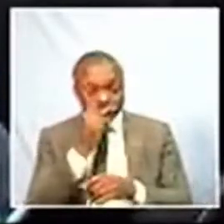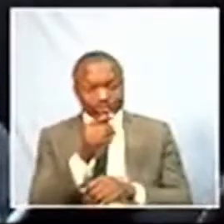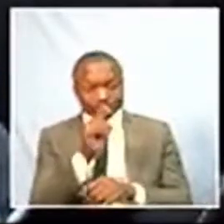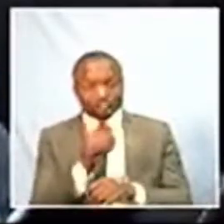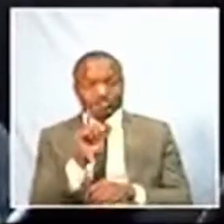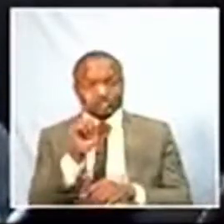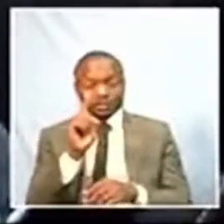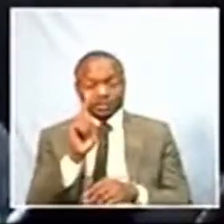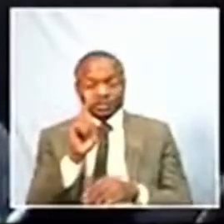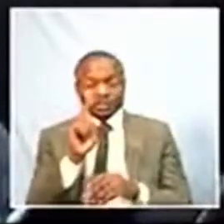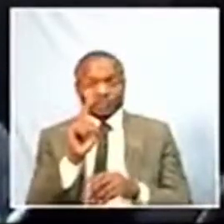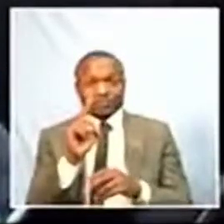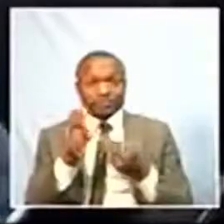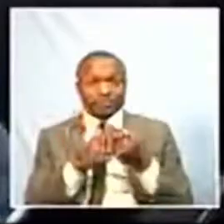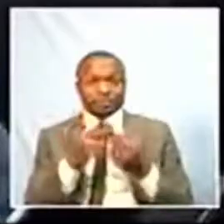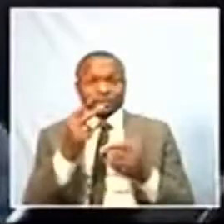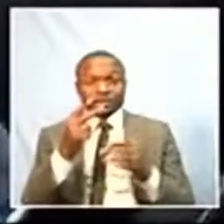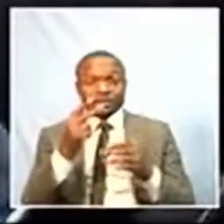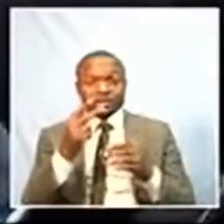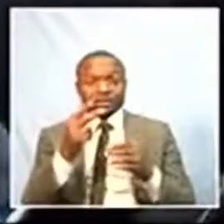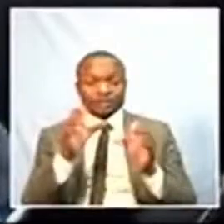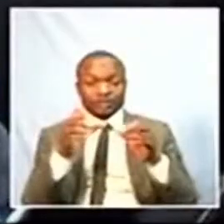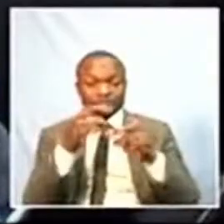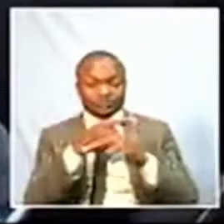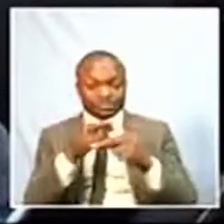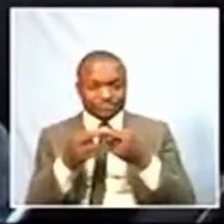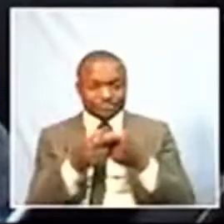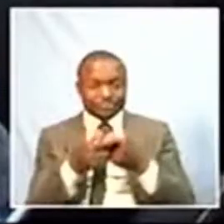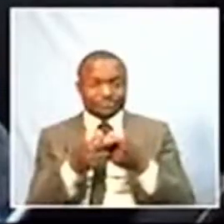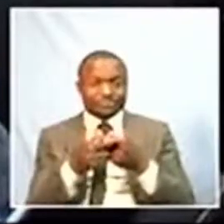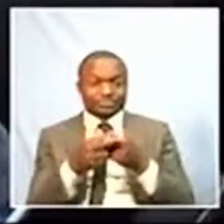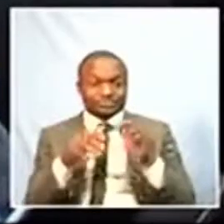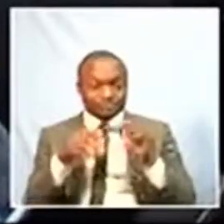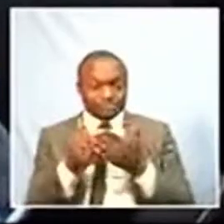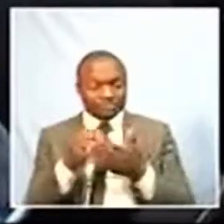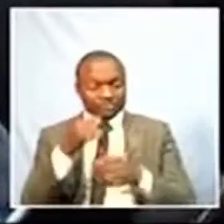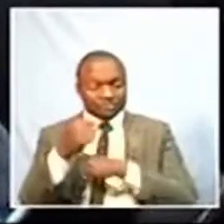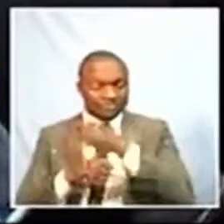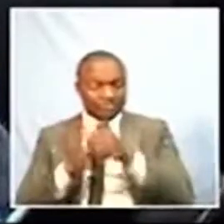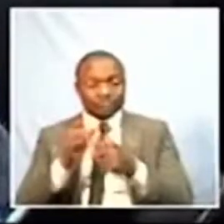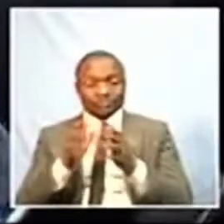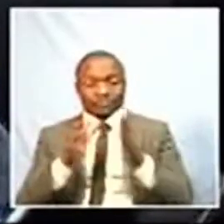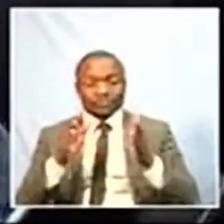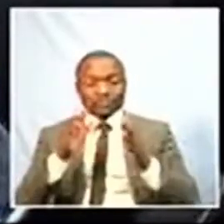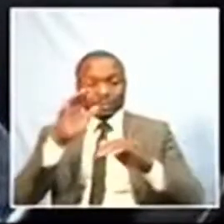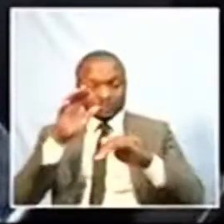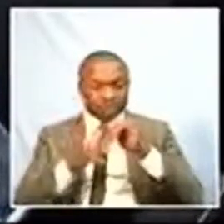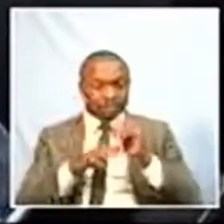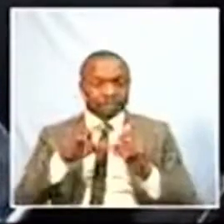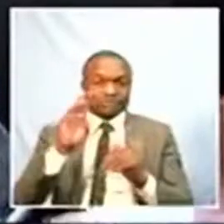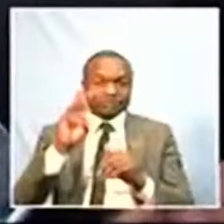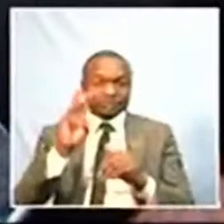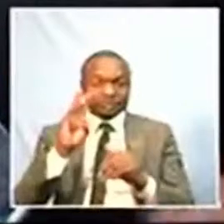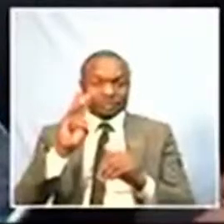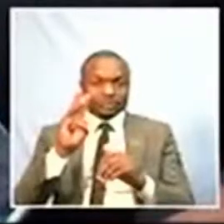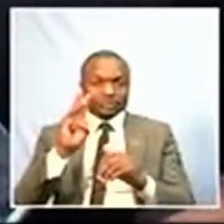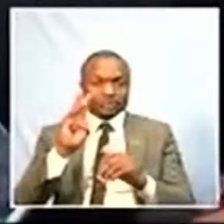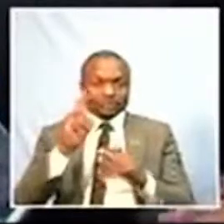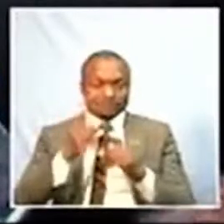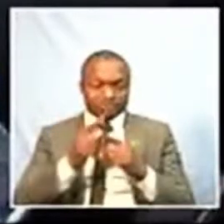block, how it is suffering now. How it is suffering more than 16 months. Town